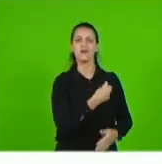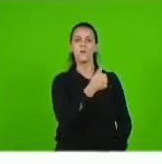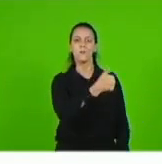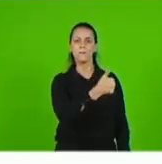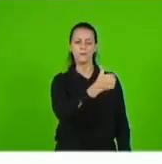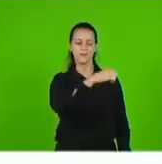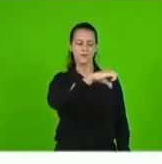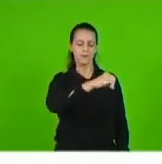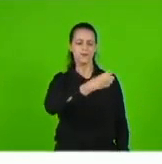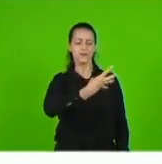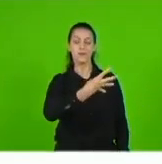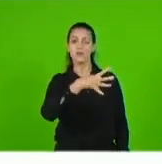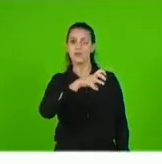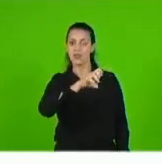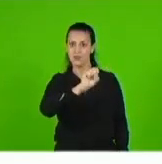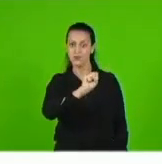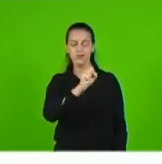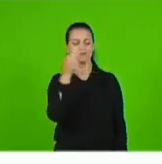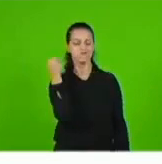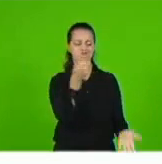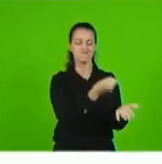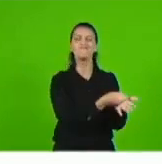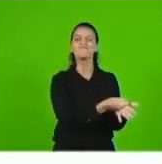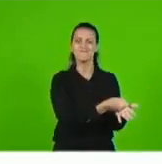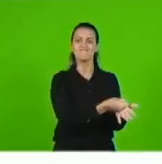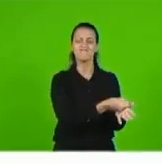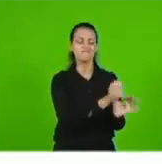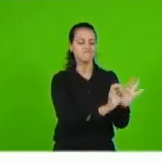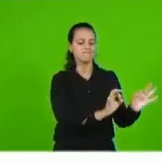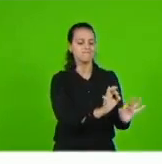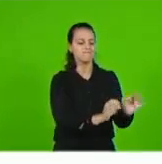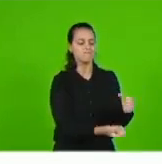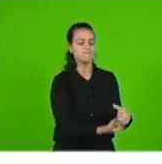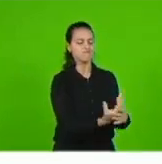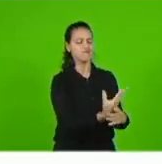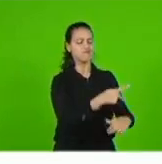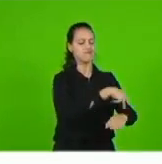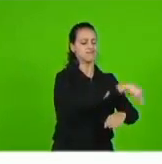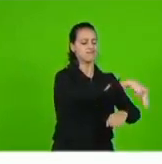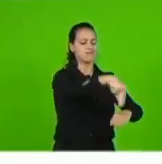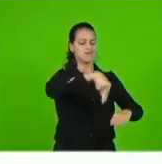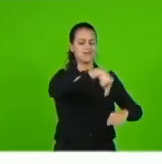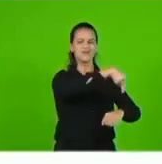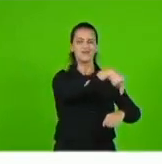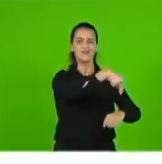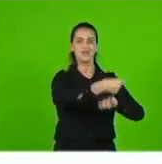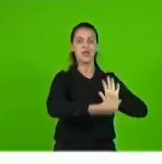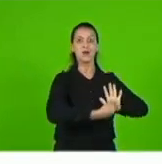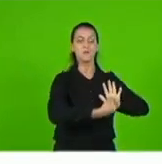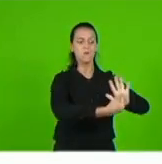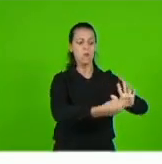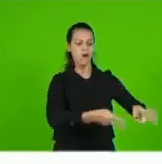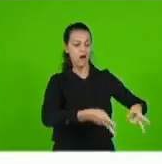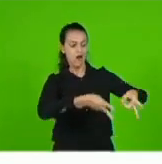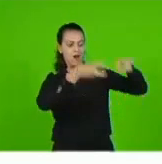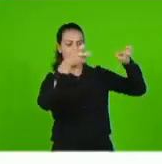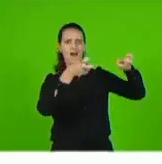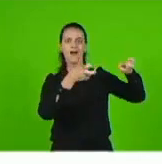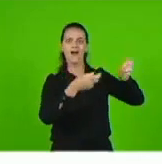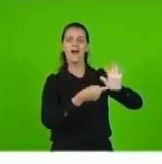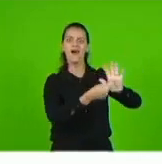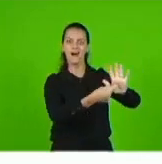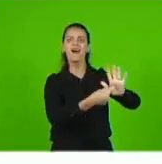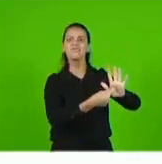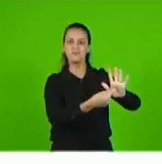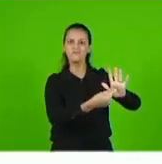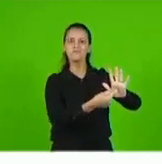When it happened in the year of 1948, there is a sign for the church and for the world. The